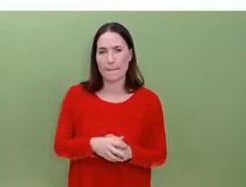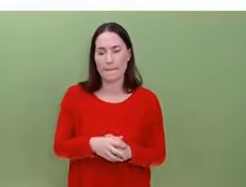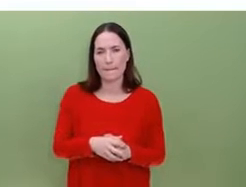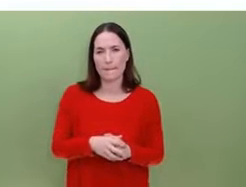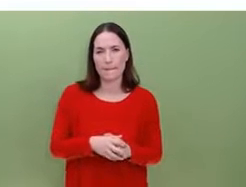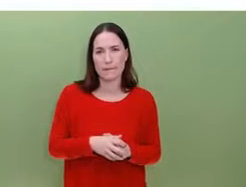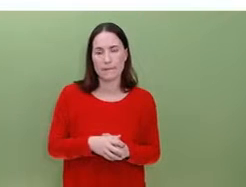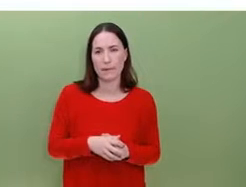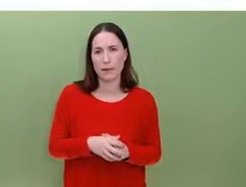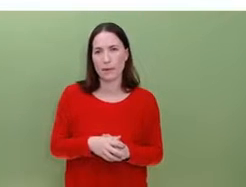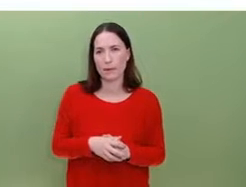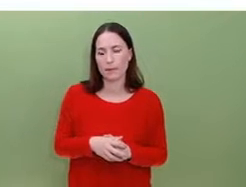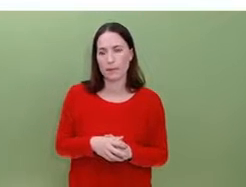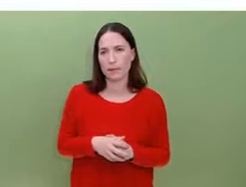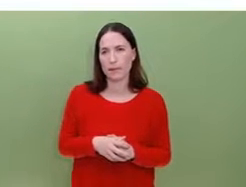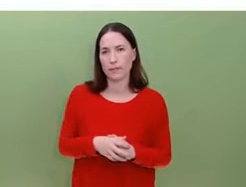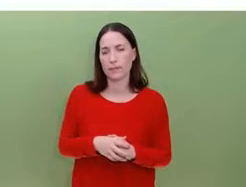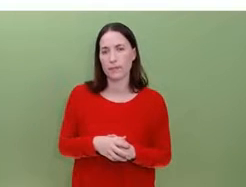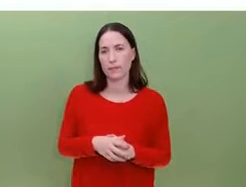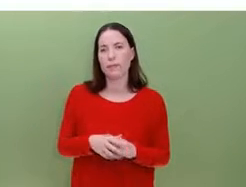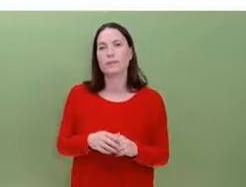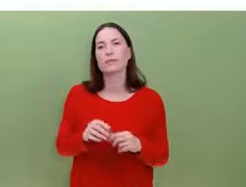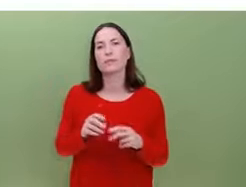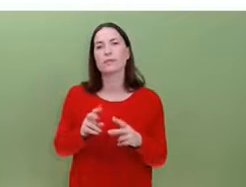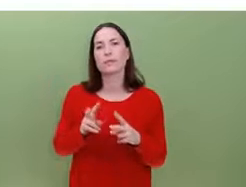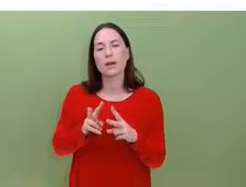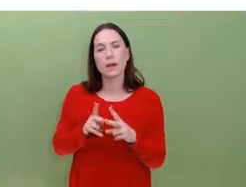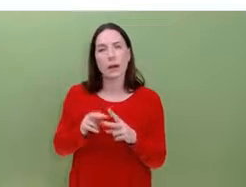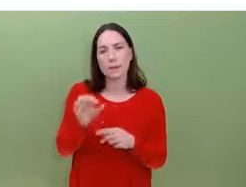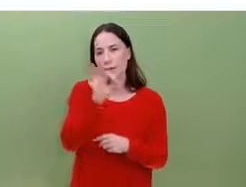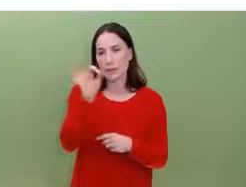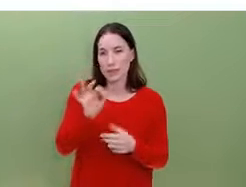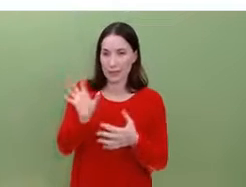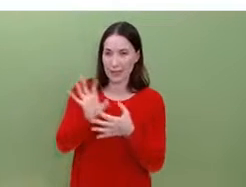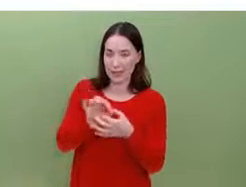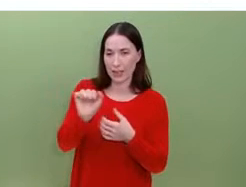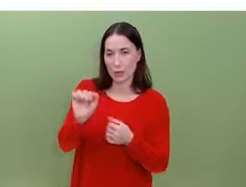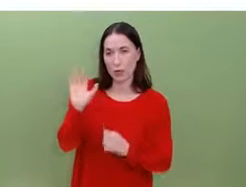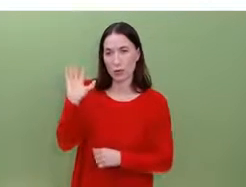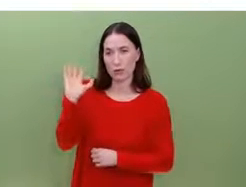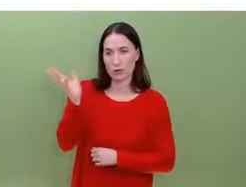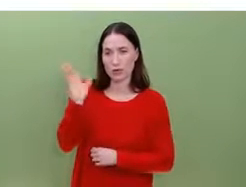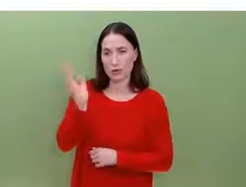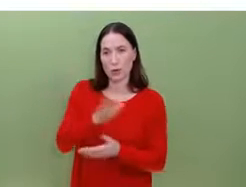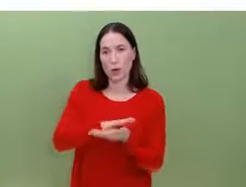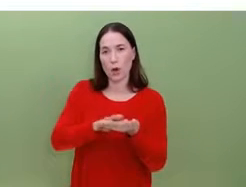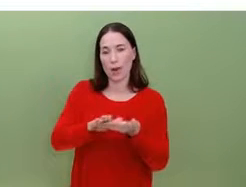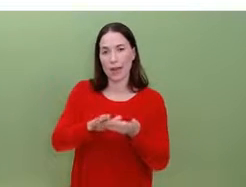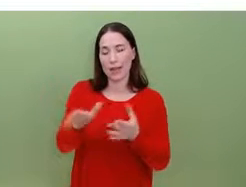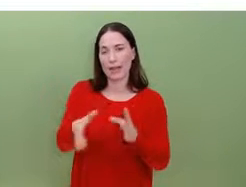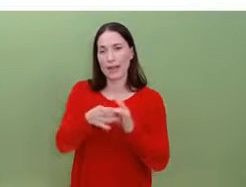questions that I think came out as a result of your presentation, Holly, which started to touch on sustainability